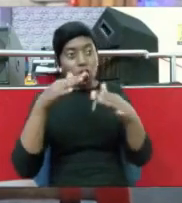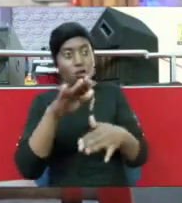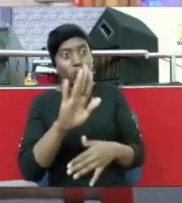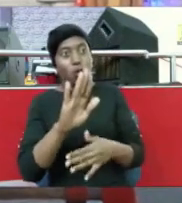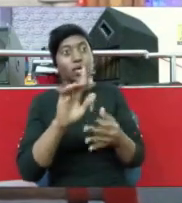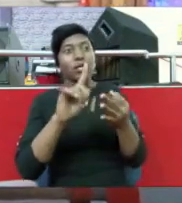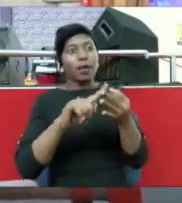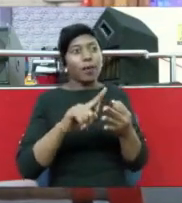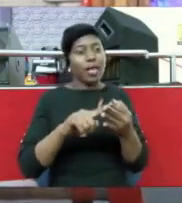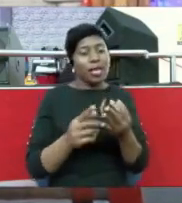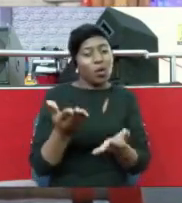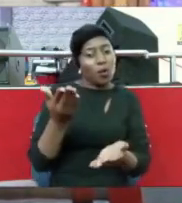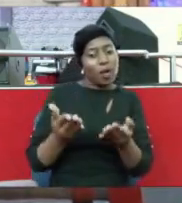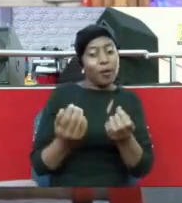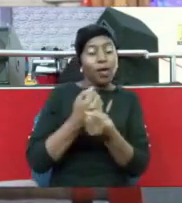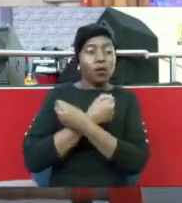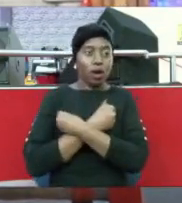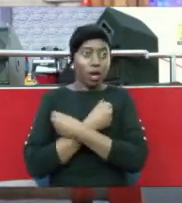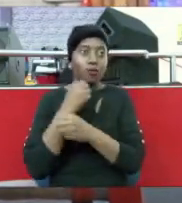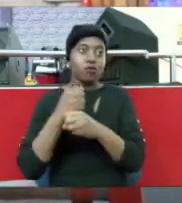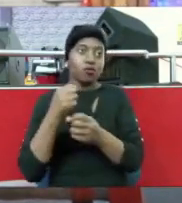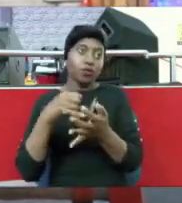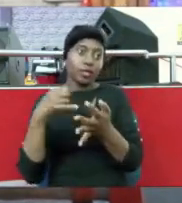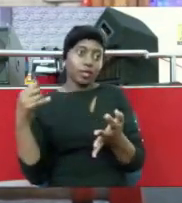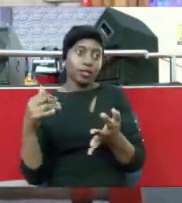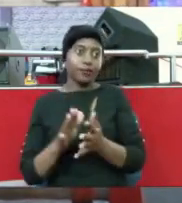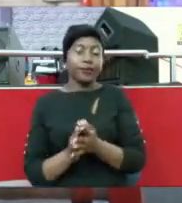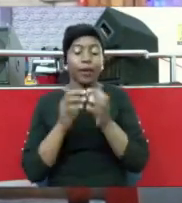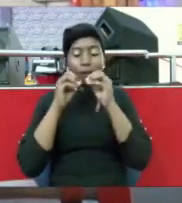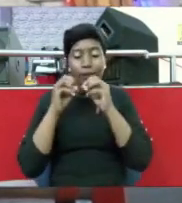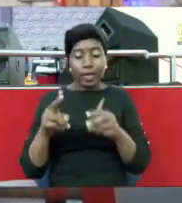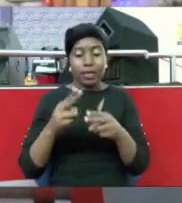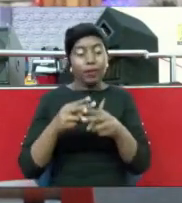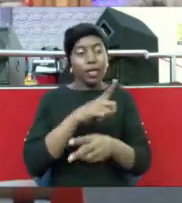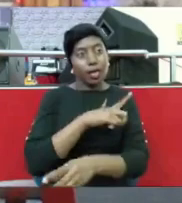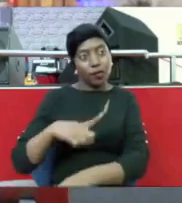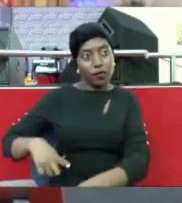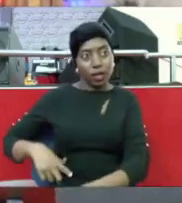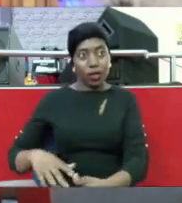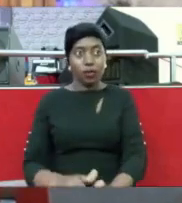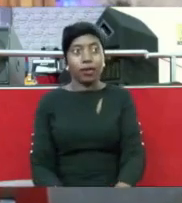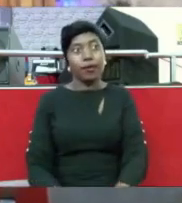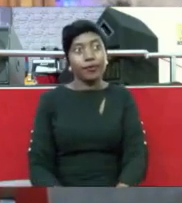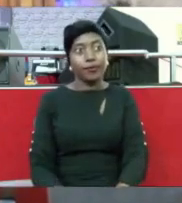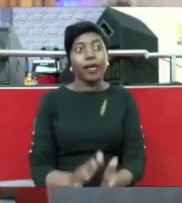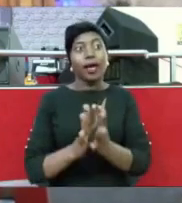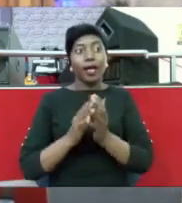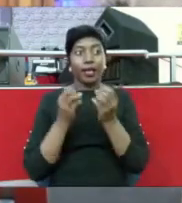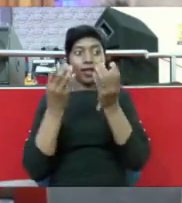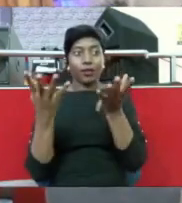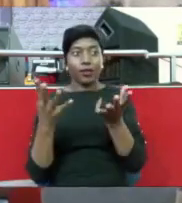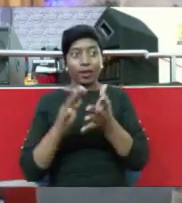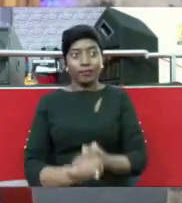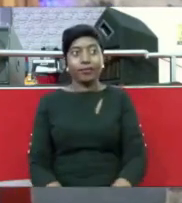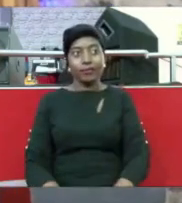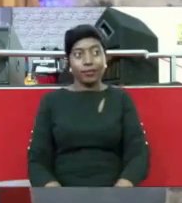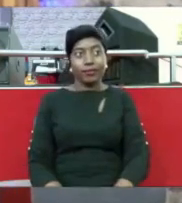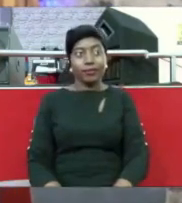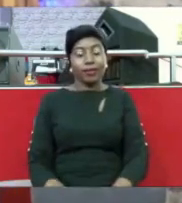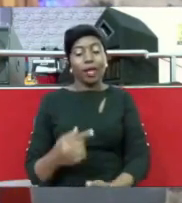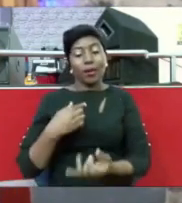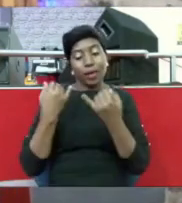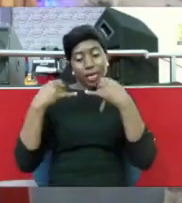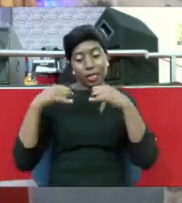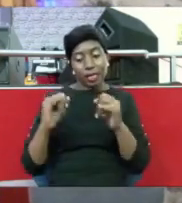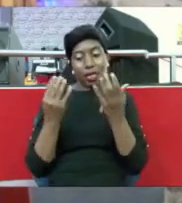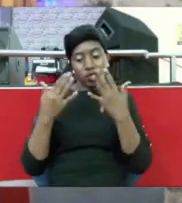I love doing it? Ama ni ile napenda kufanya? Blessed be the name of the Lord. Hallelujah. Amen. Let me try to wind